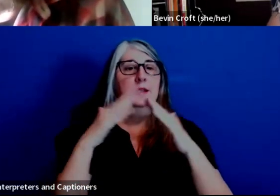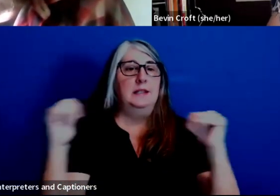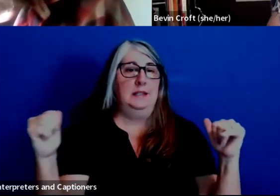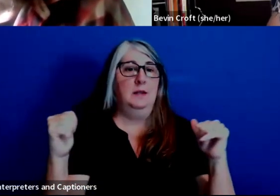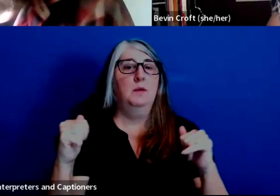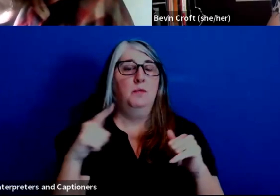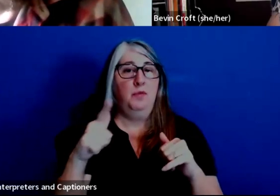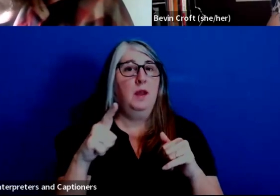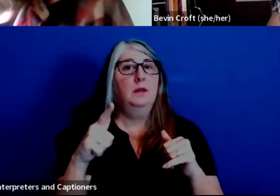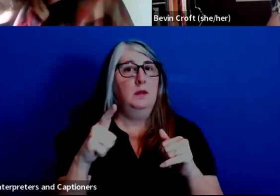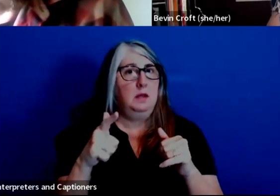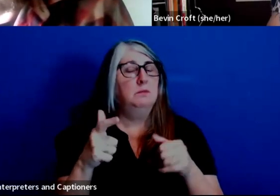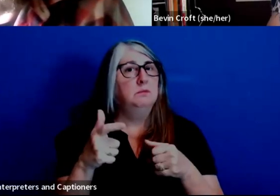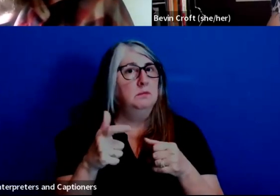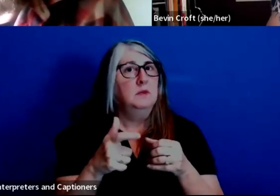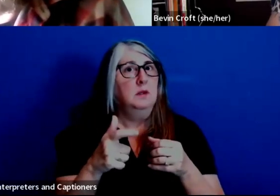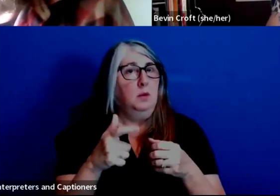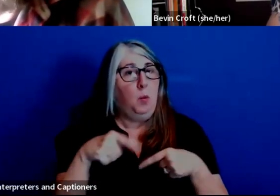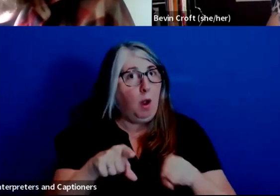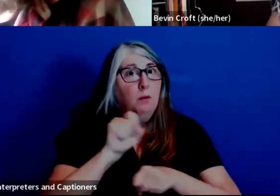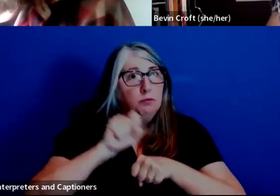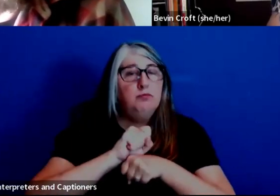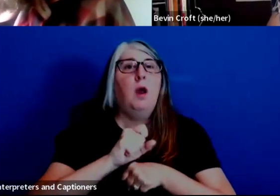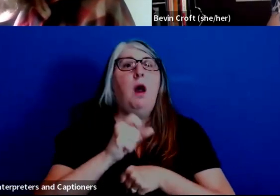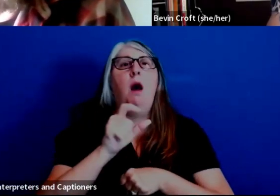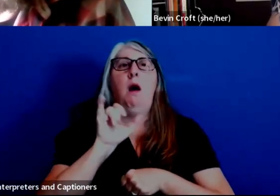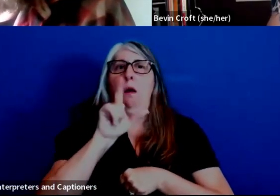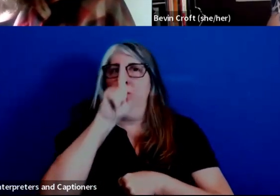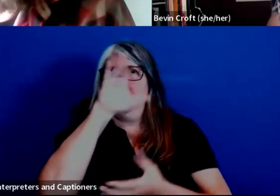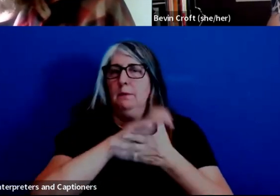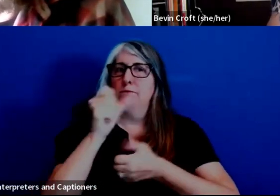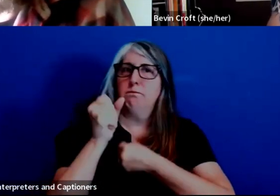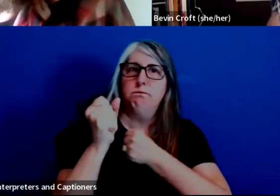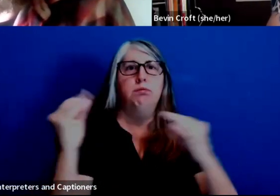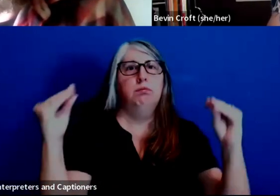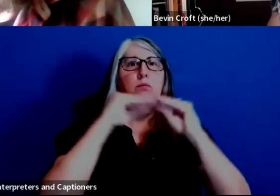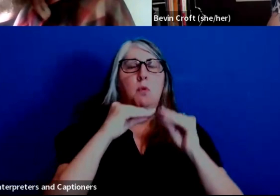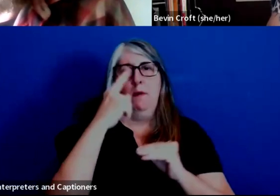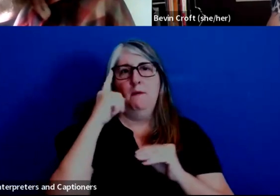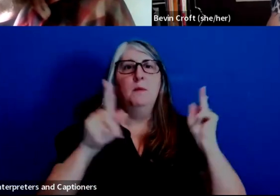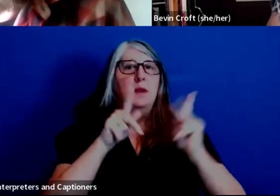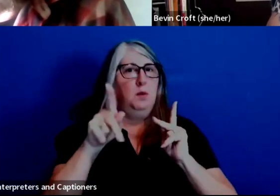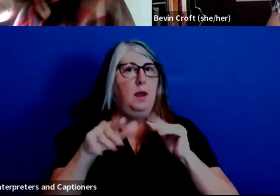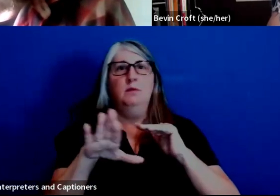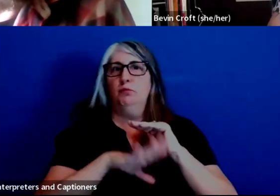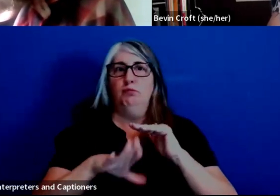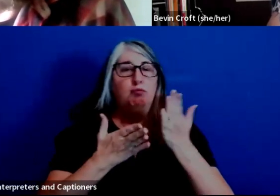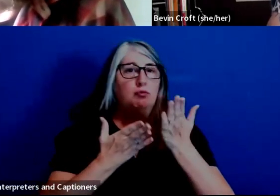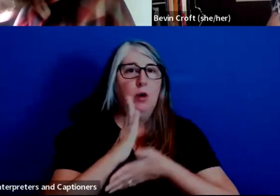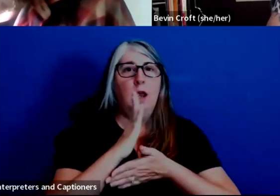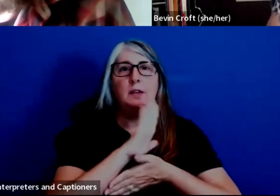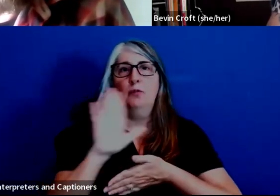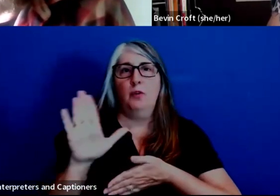strengthened Andy's belief that people receiving services have the fundamental right to have their voices and